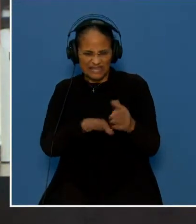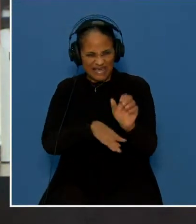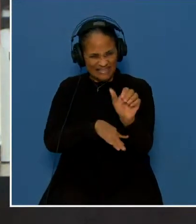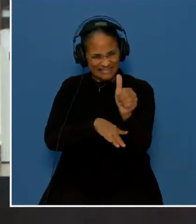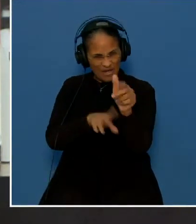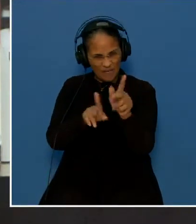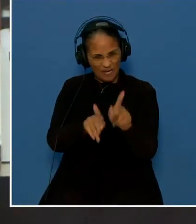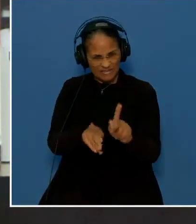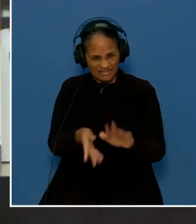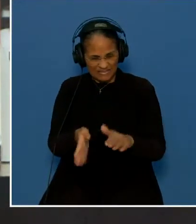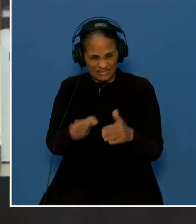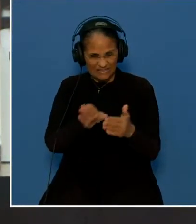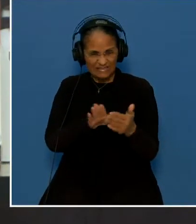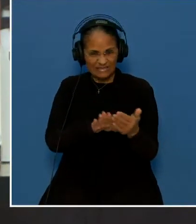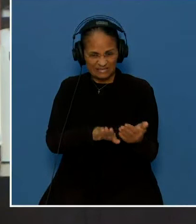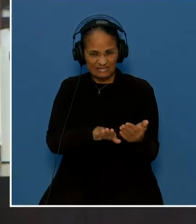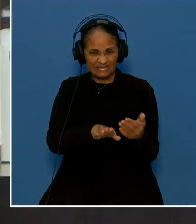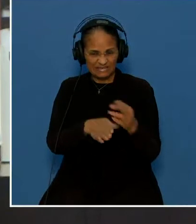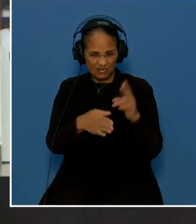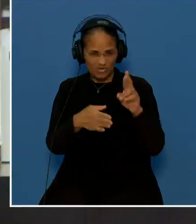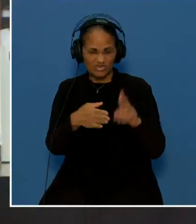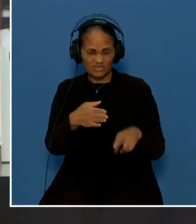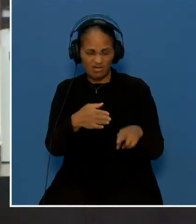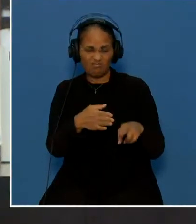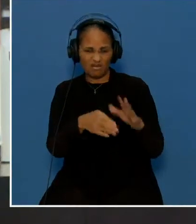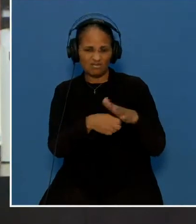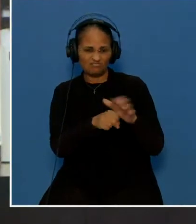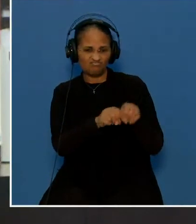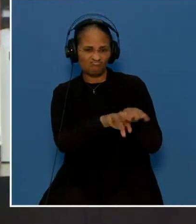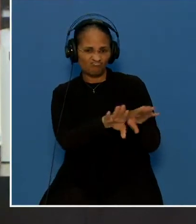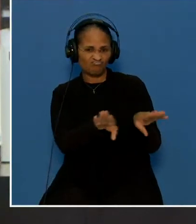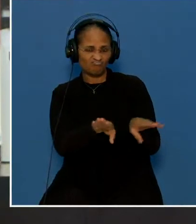die as a result of the coronavirus here in Bermuda.